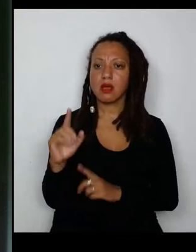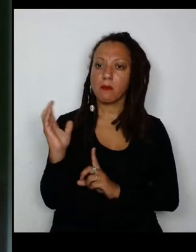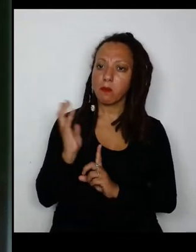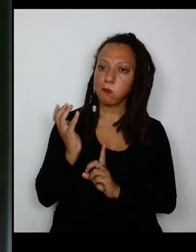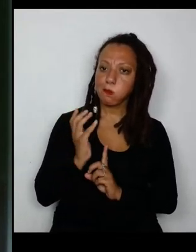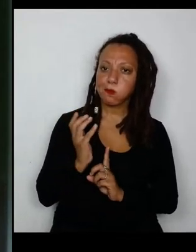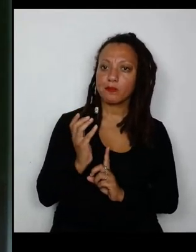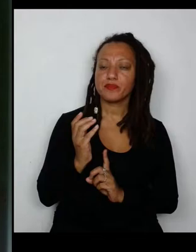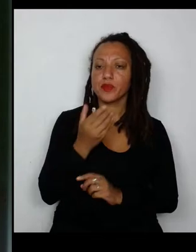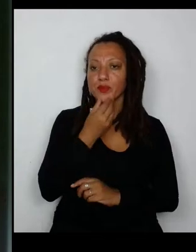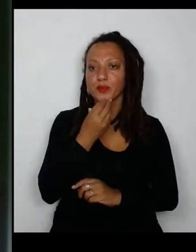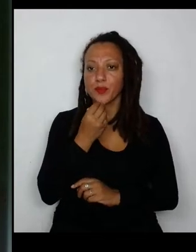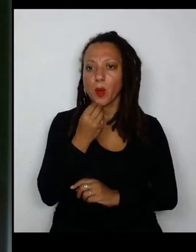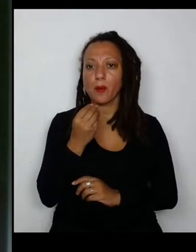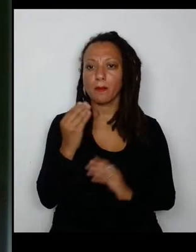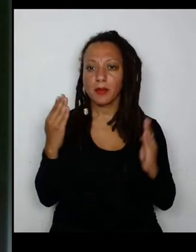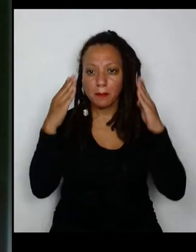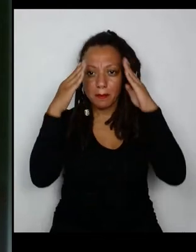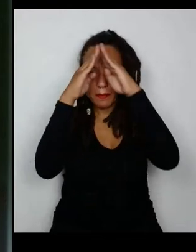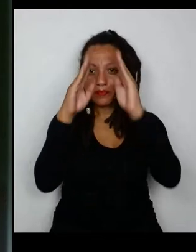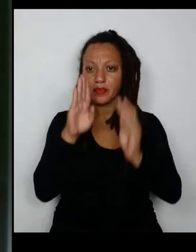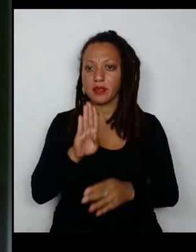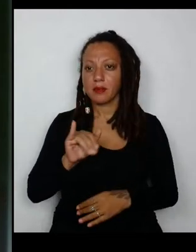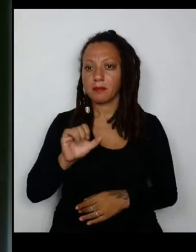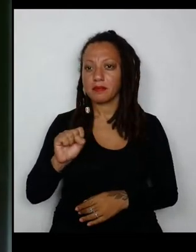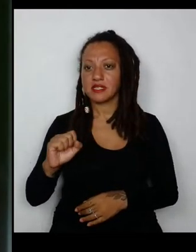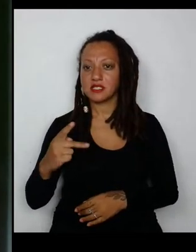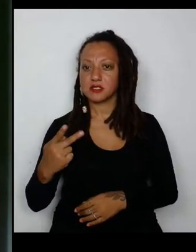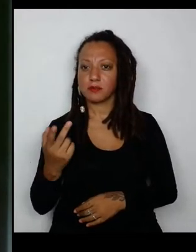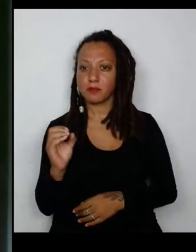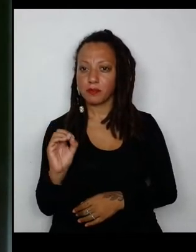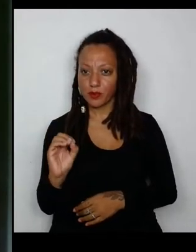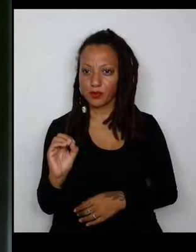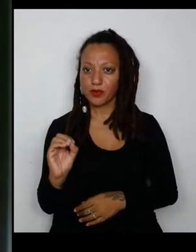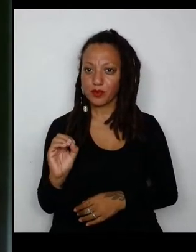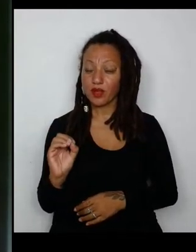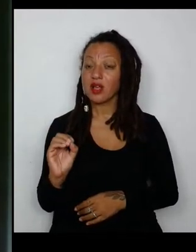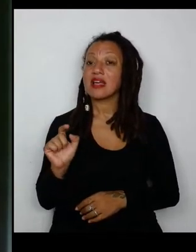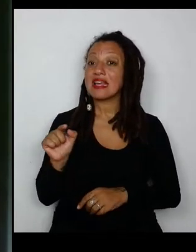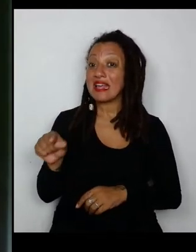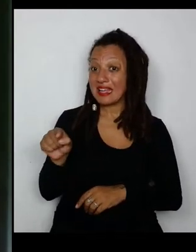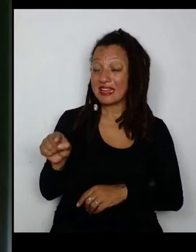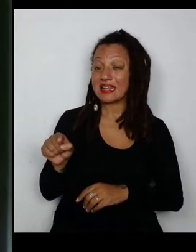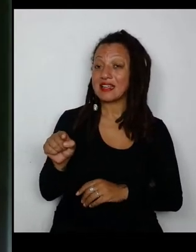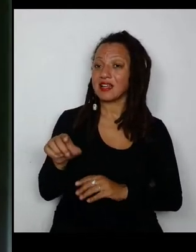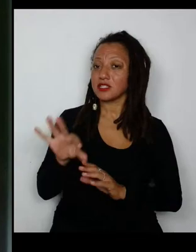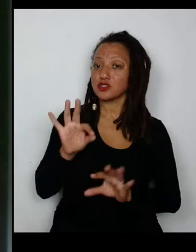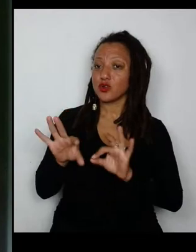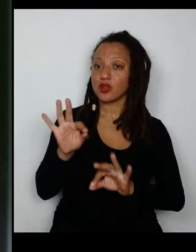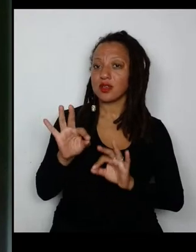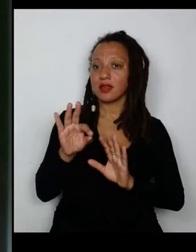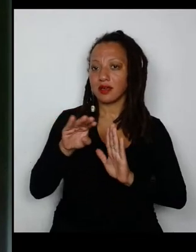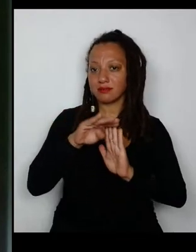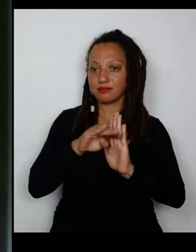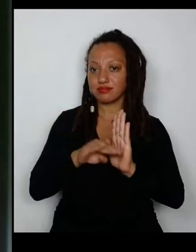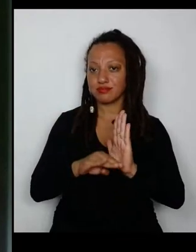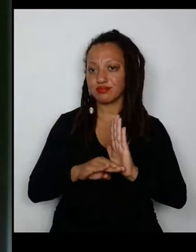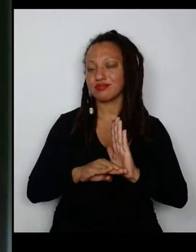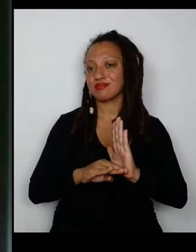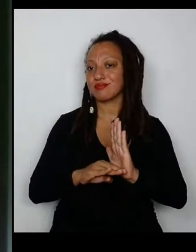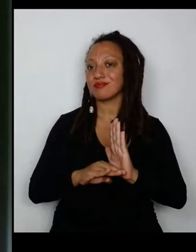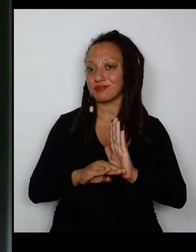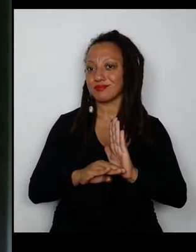the the curriculum at school he is raised catholic but so the knowledge is there um